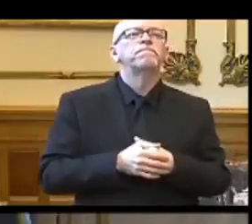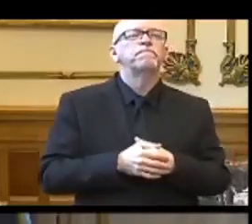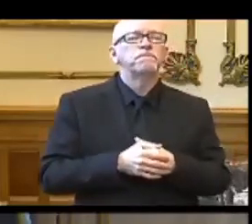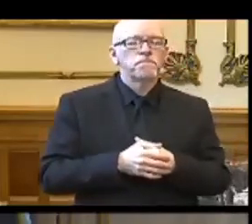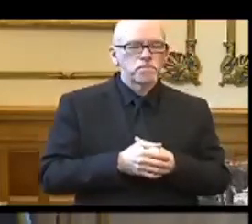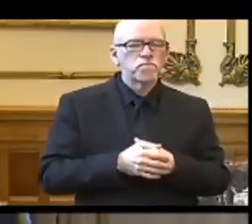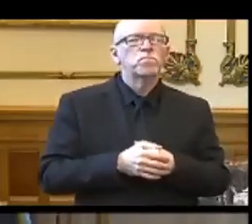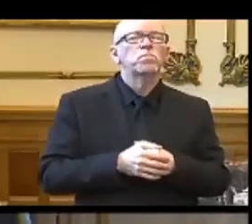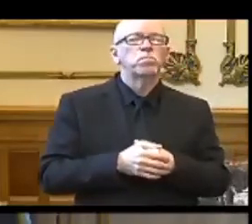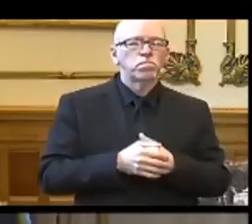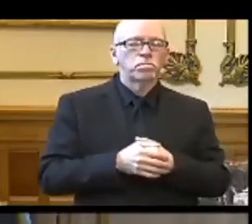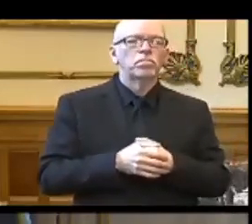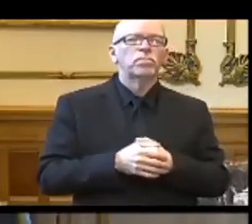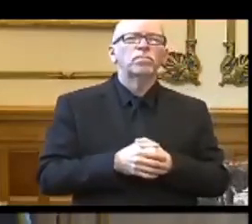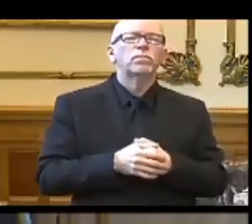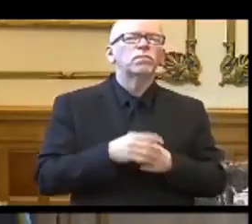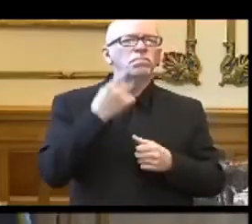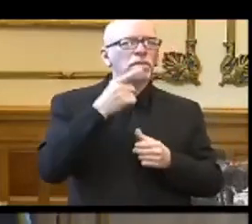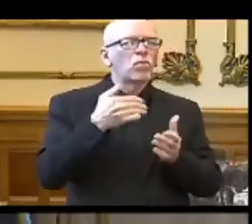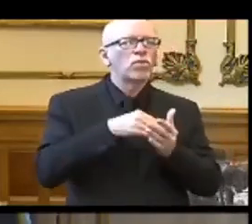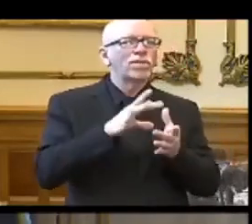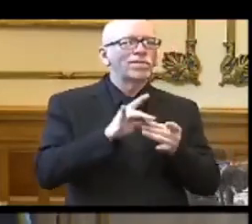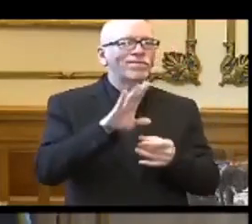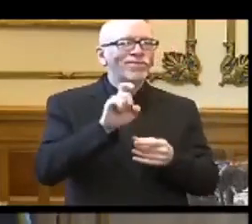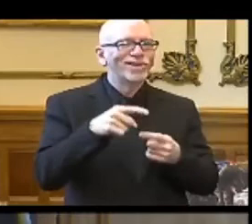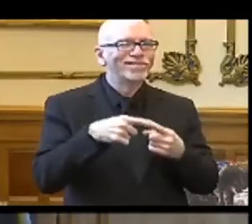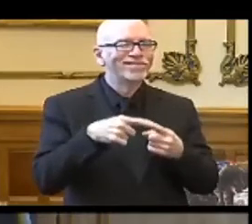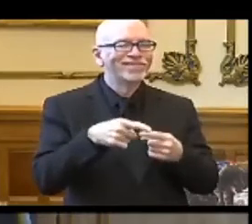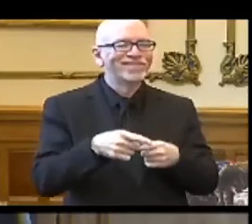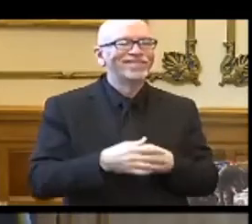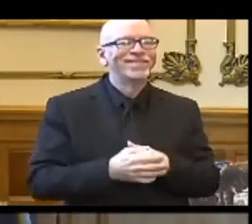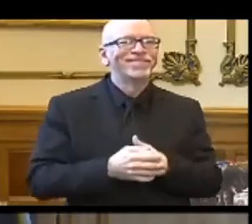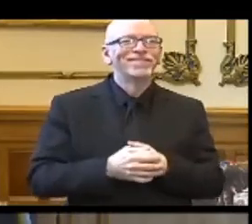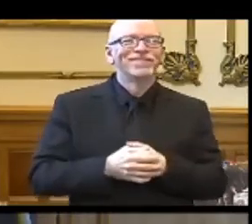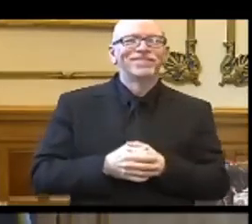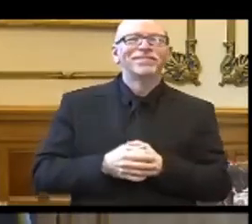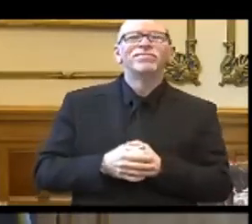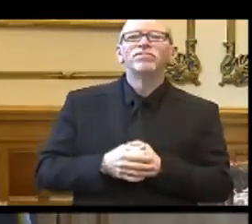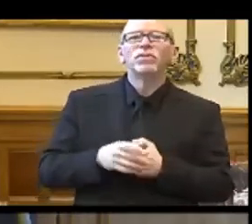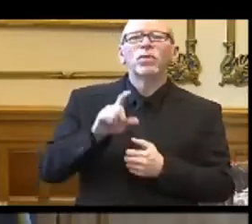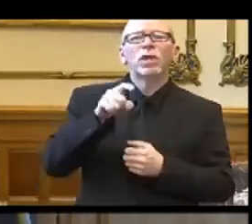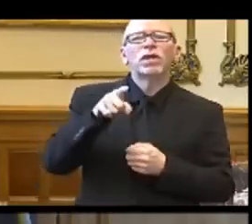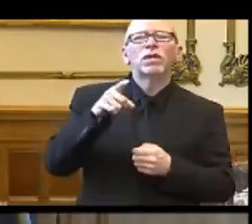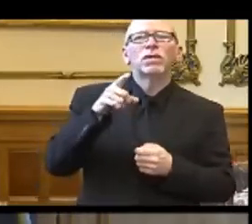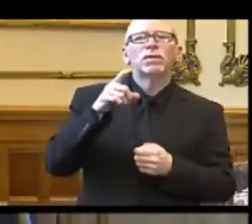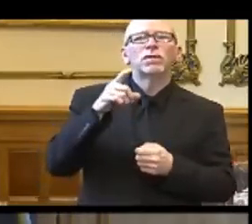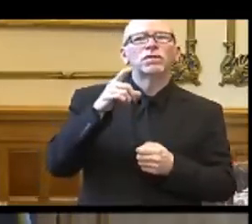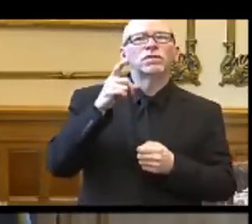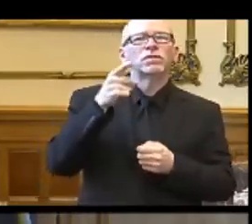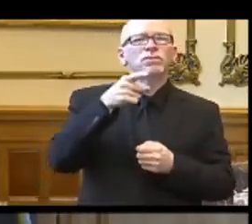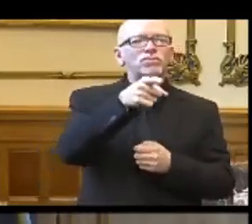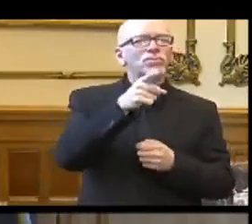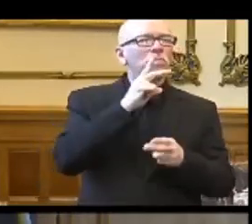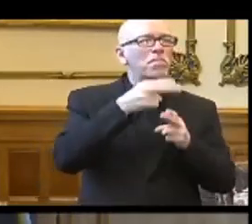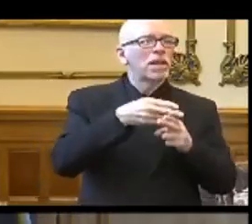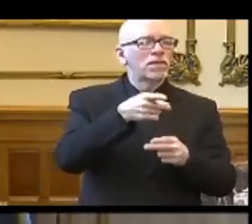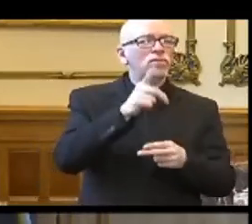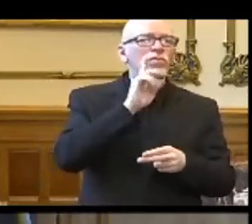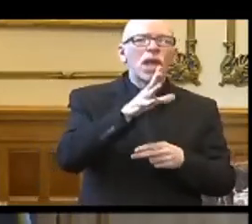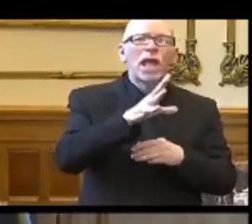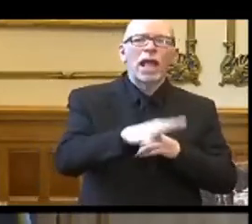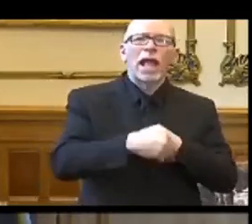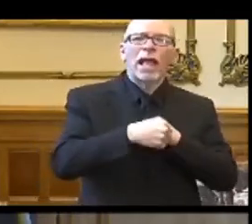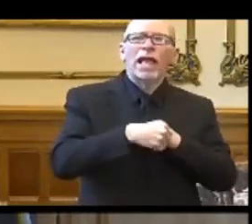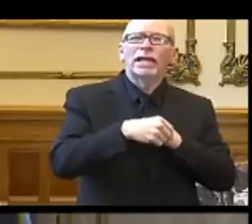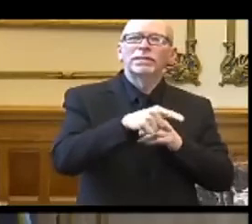So Sherry, can you just restate your question just quickly for me? The question was, what does looking